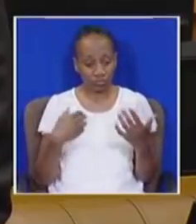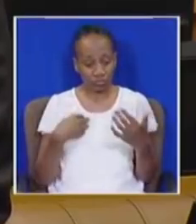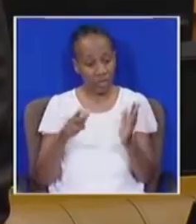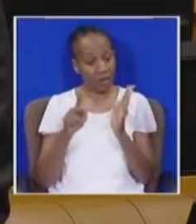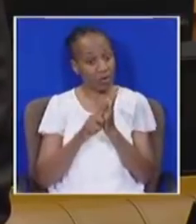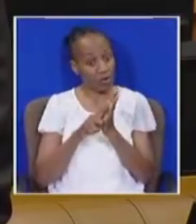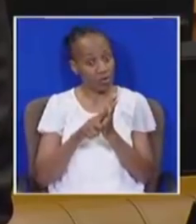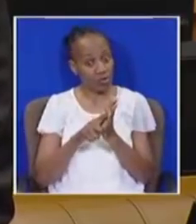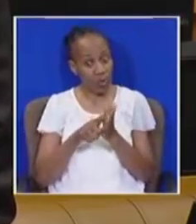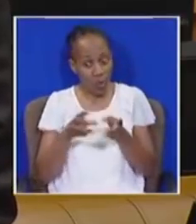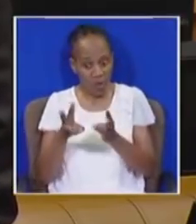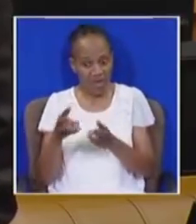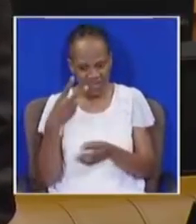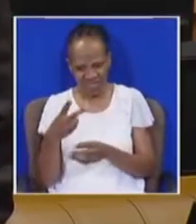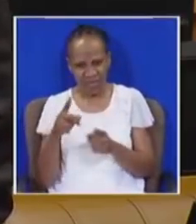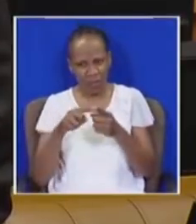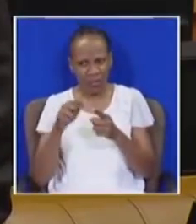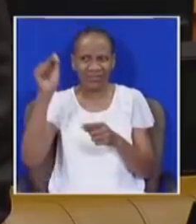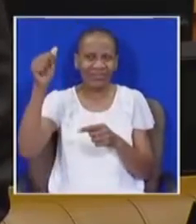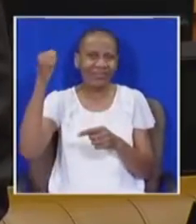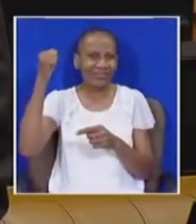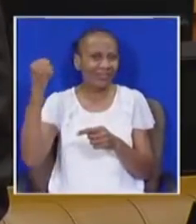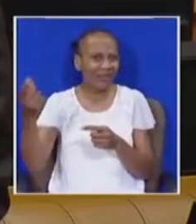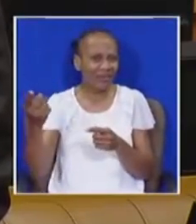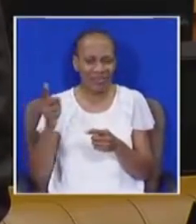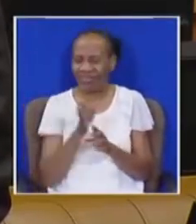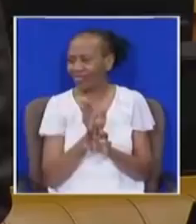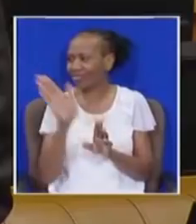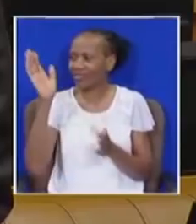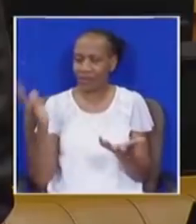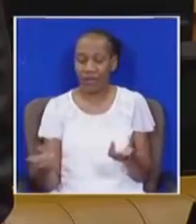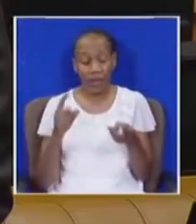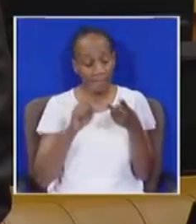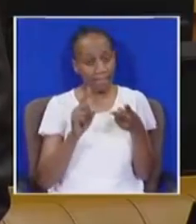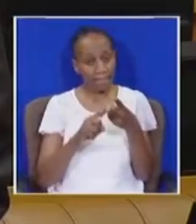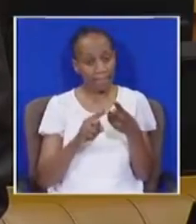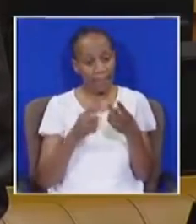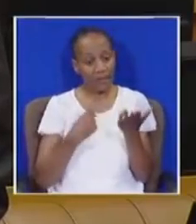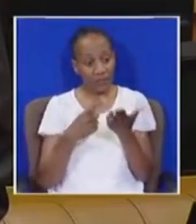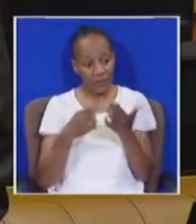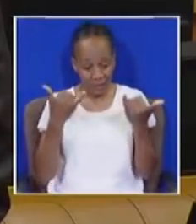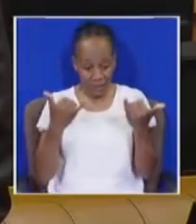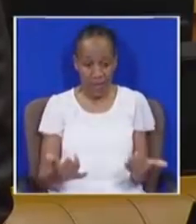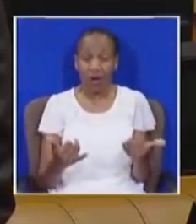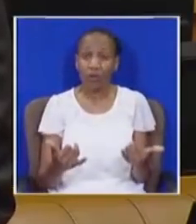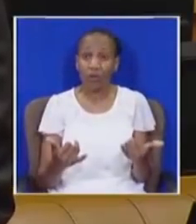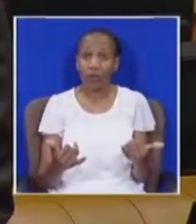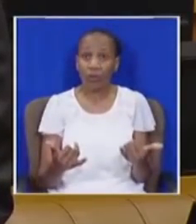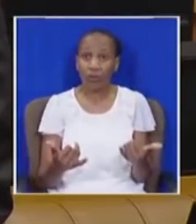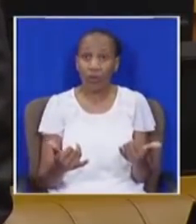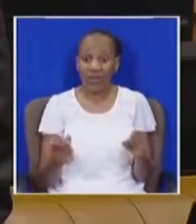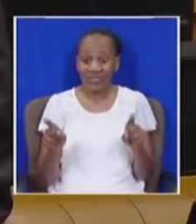no substance in that point of order, is my view. Secondly, this discussion does not preempt whatever may come out of Parliament's